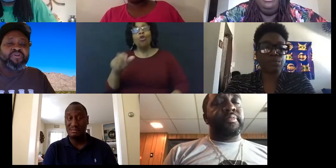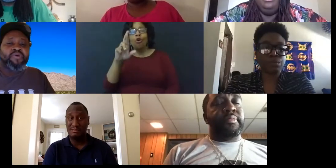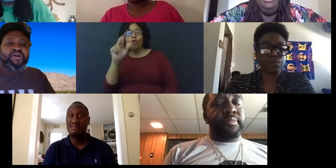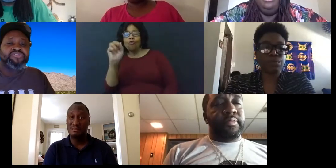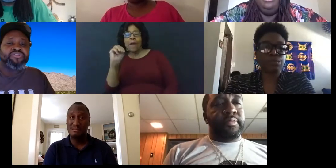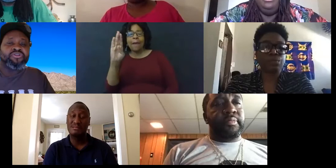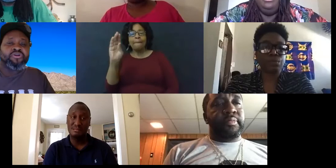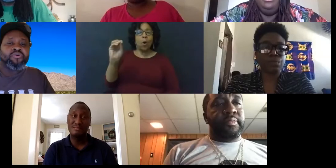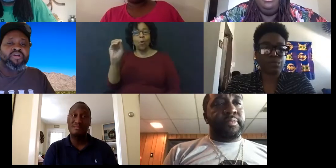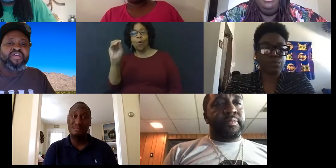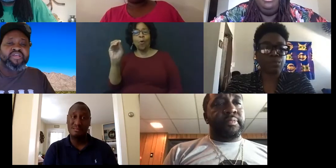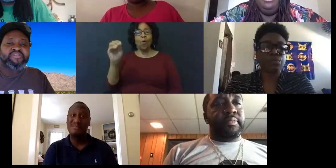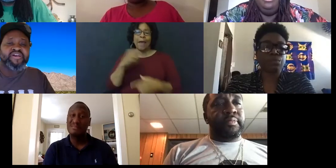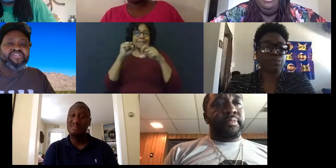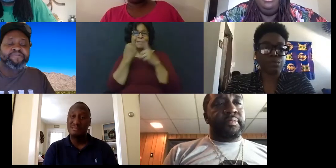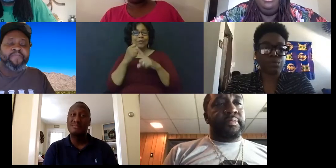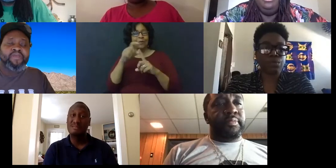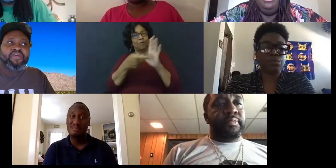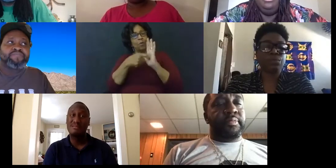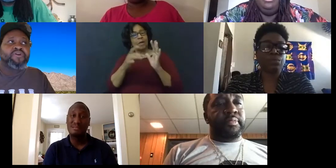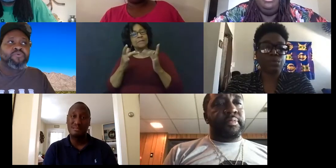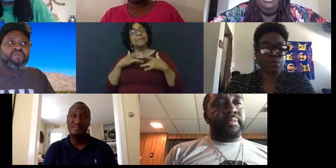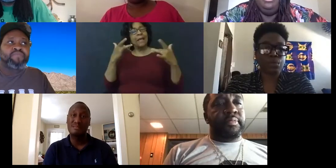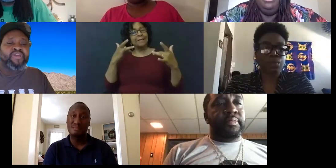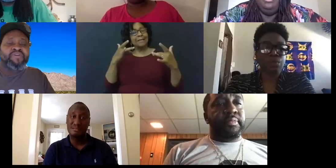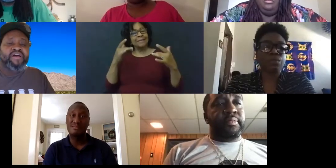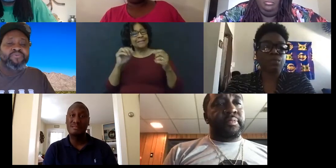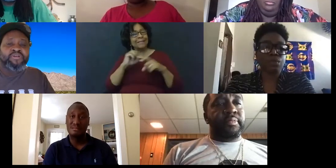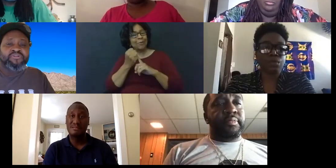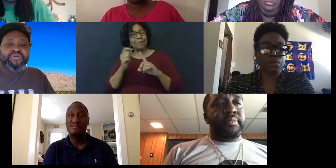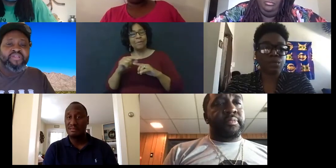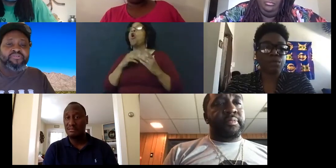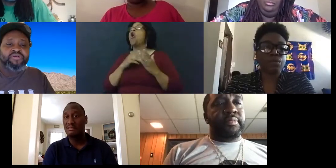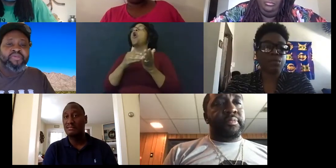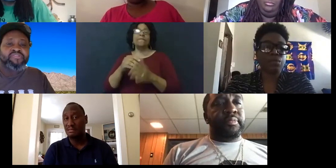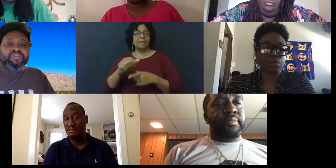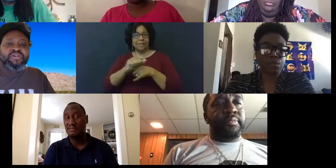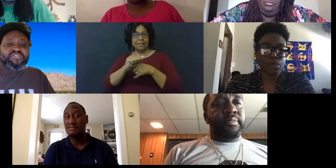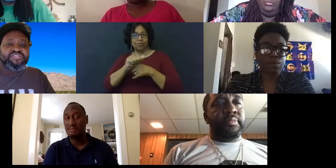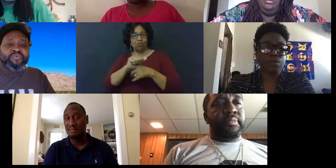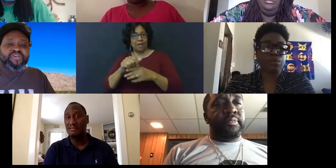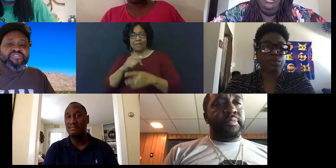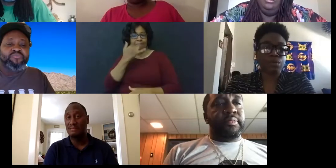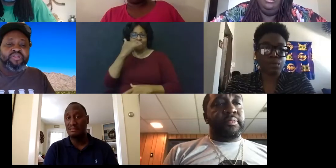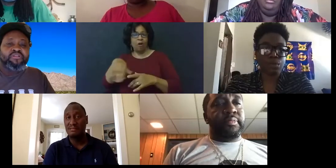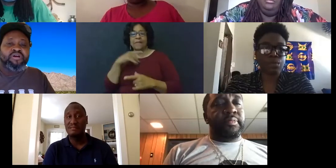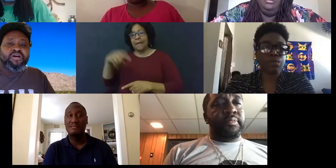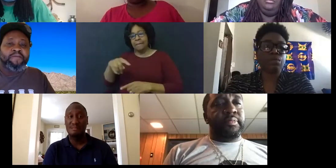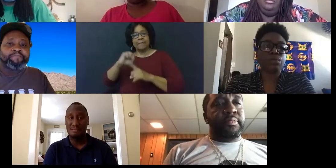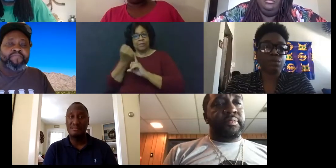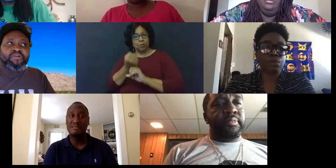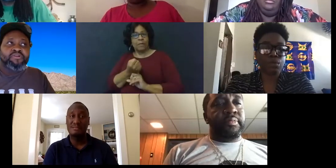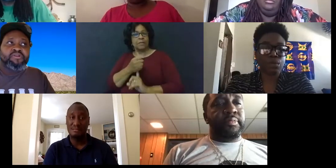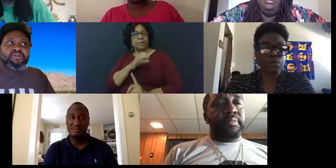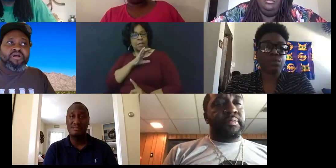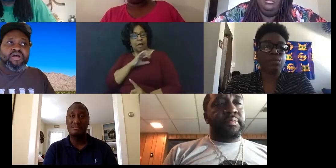situation that requires, you know, a delicate touch. And far too often we have cops who are ill-trained who come in to situations with